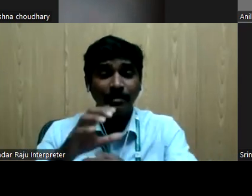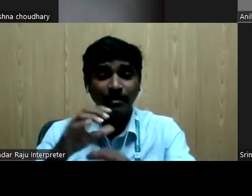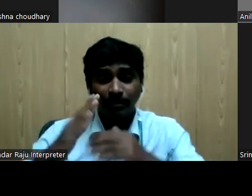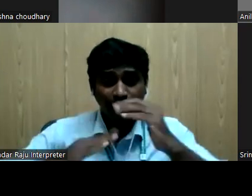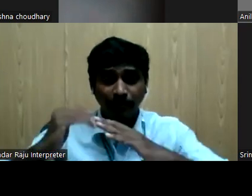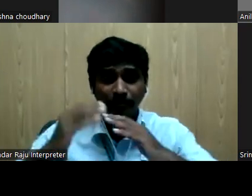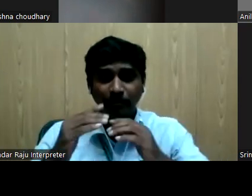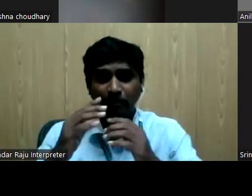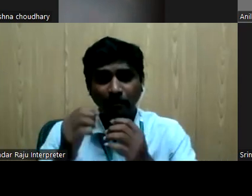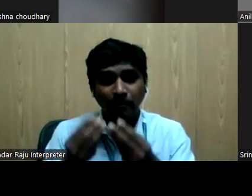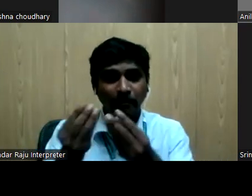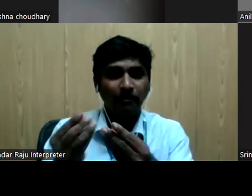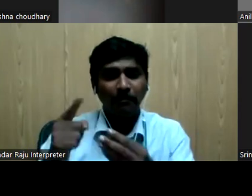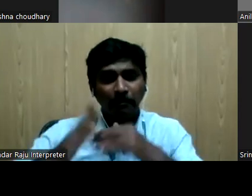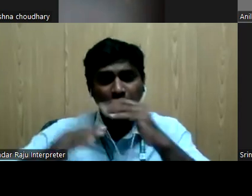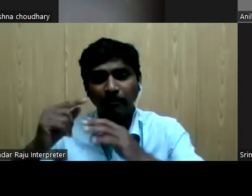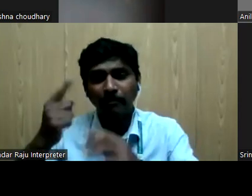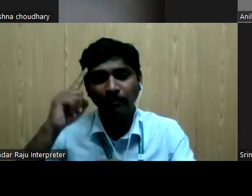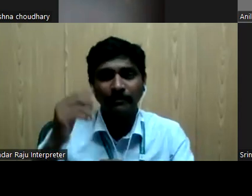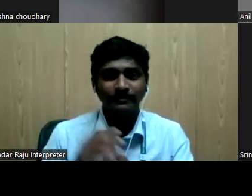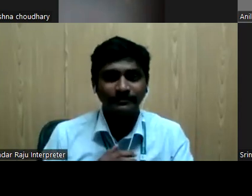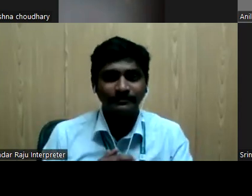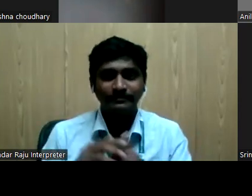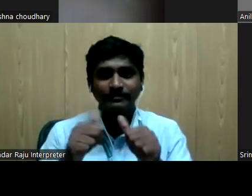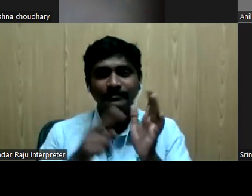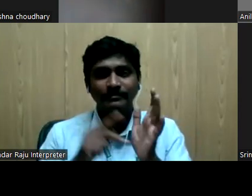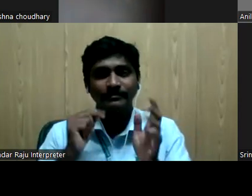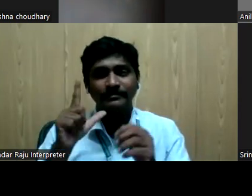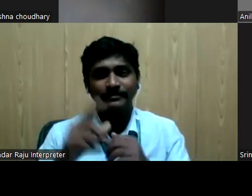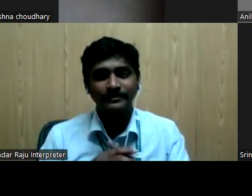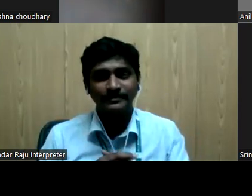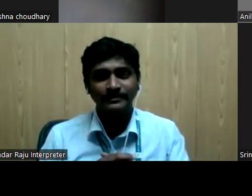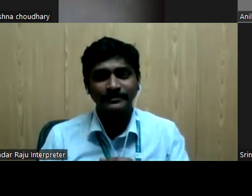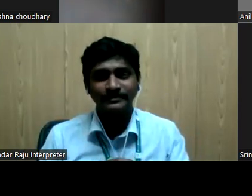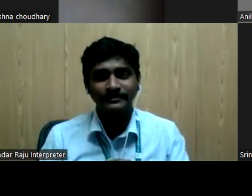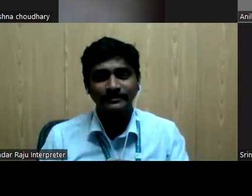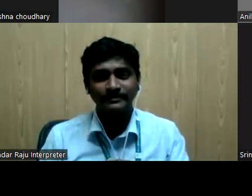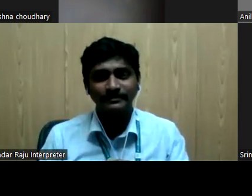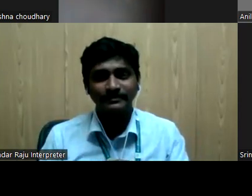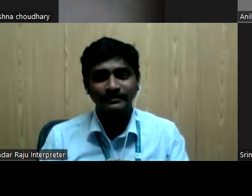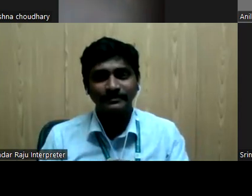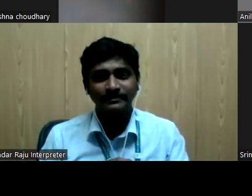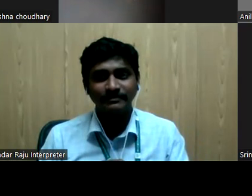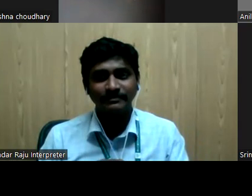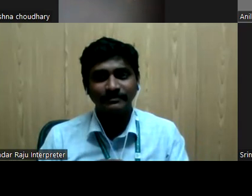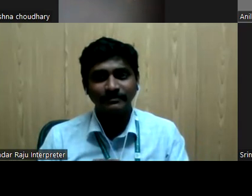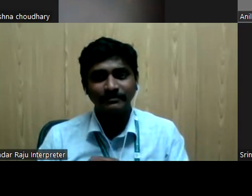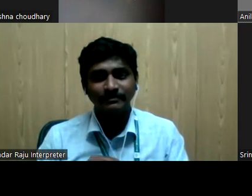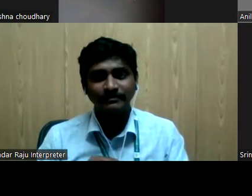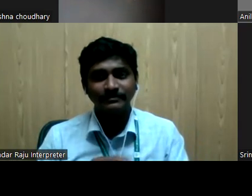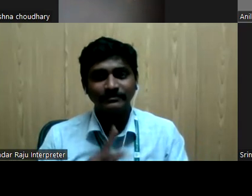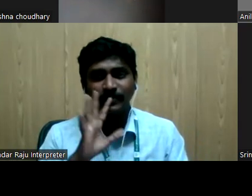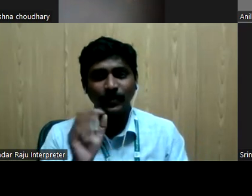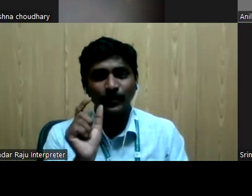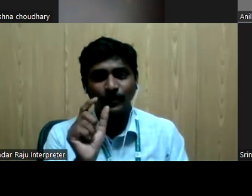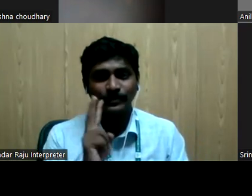And Anil, last word from you for caregivers. Can I be a little bit cheeky? Can I use the two words,